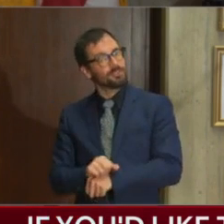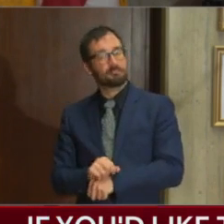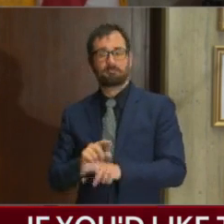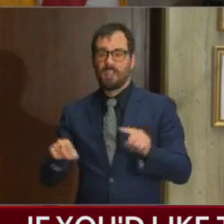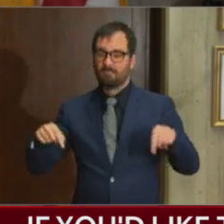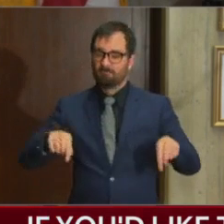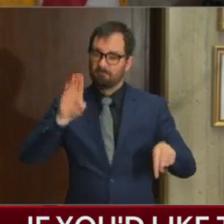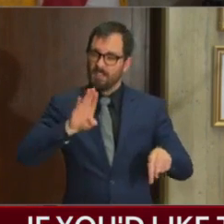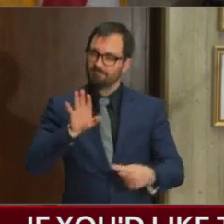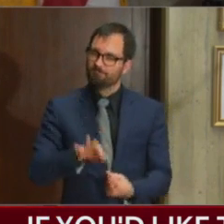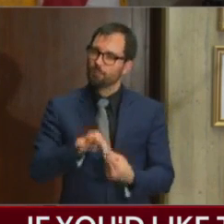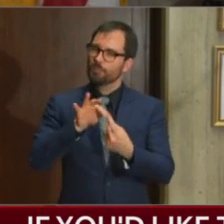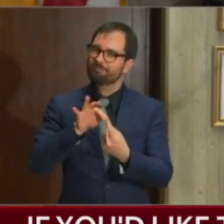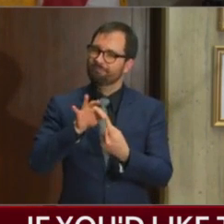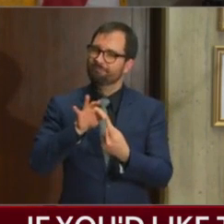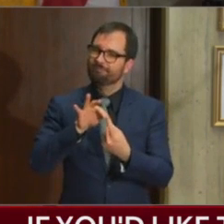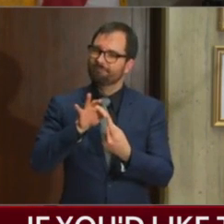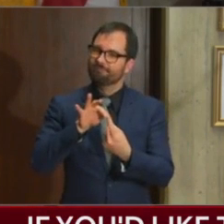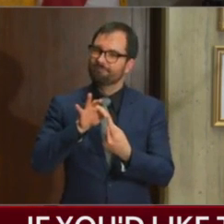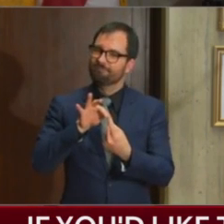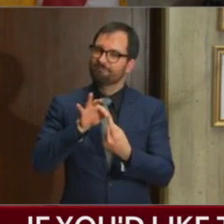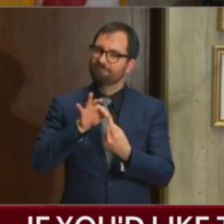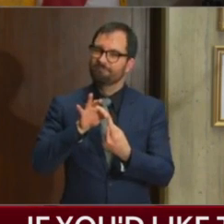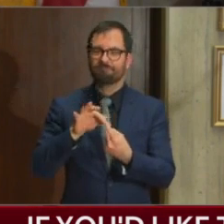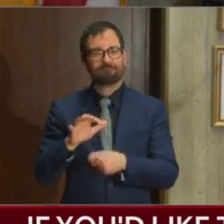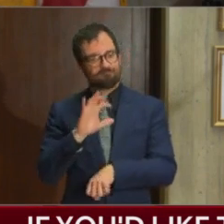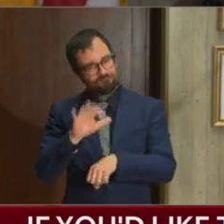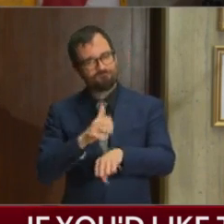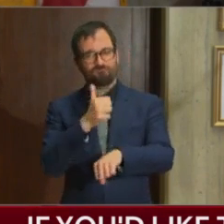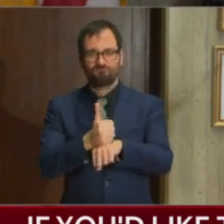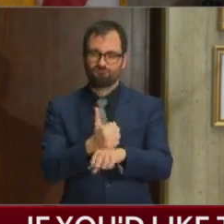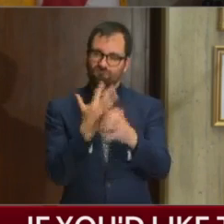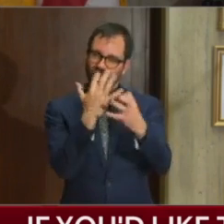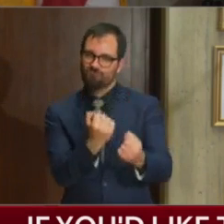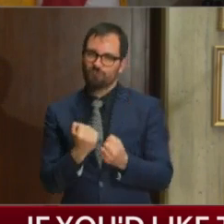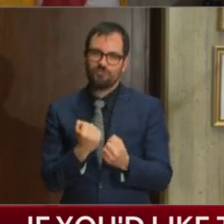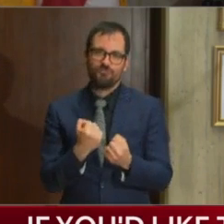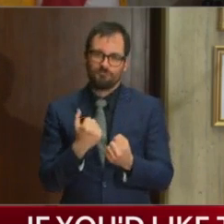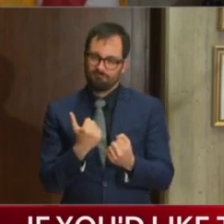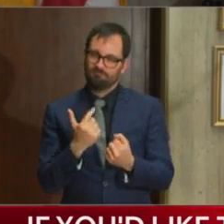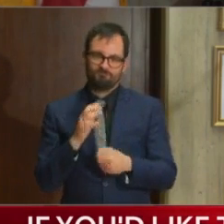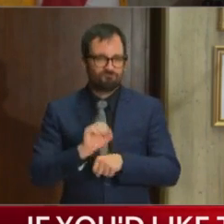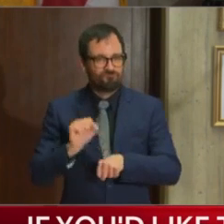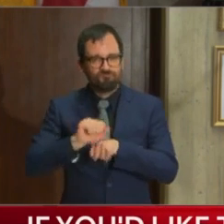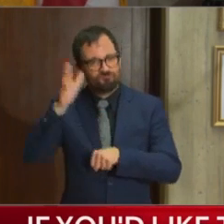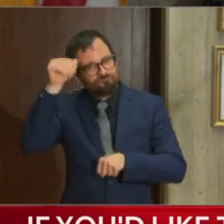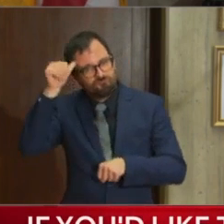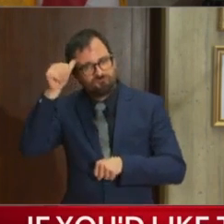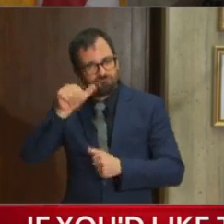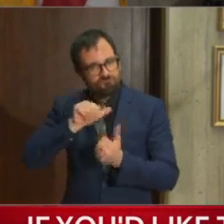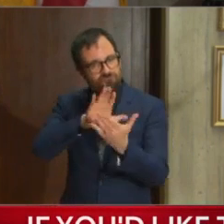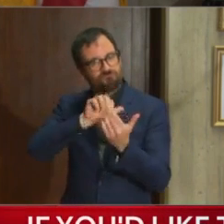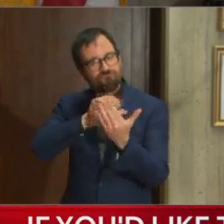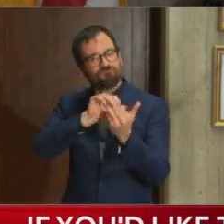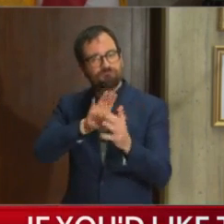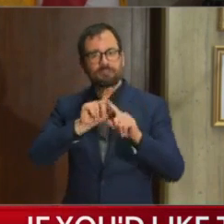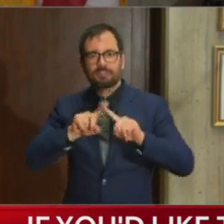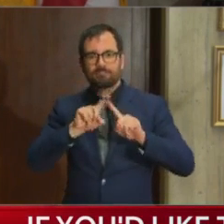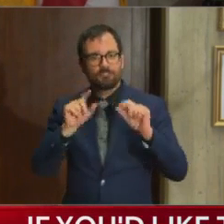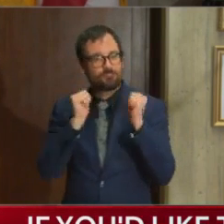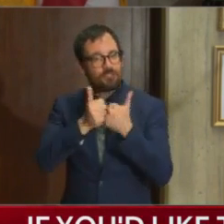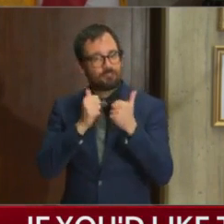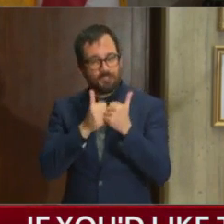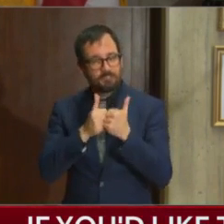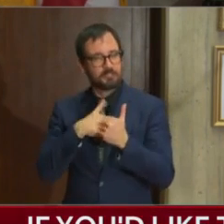purpose. We are being tested again, but just look at who we are and the strength that we possess. We are